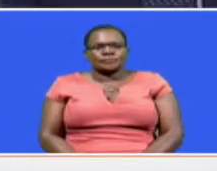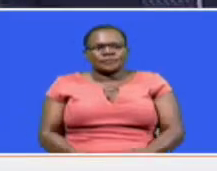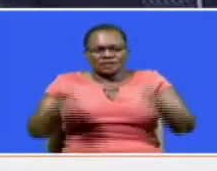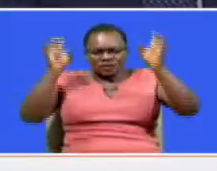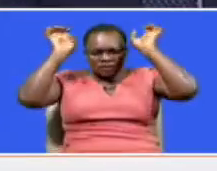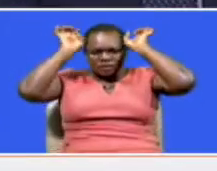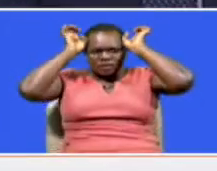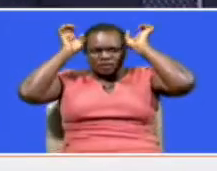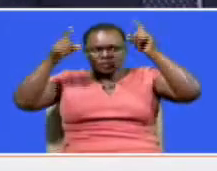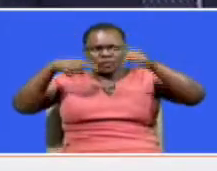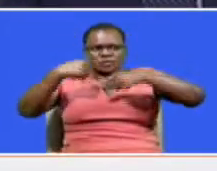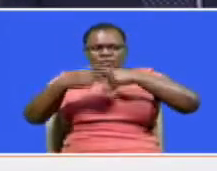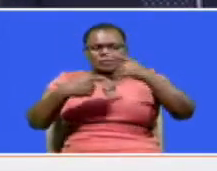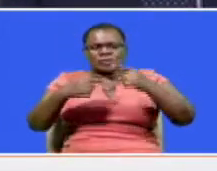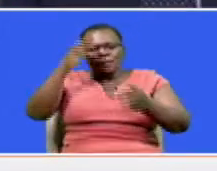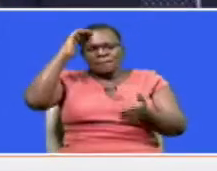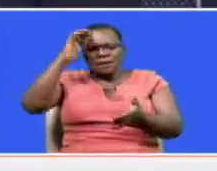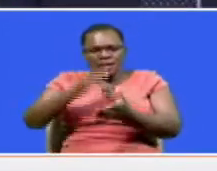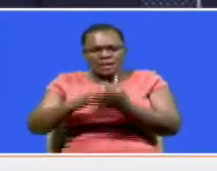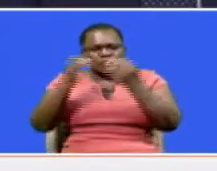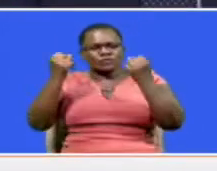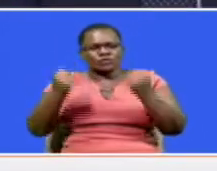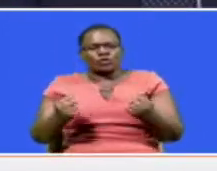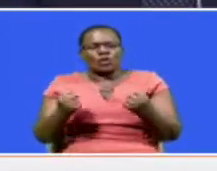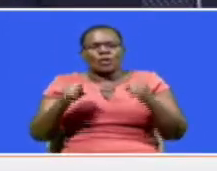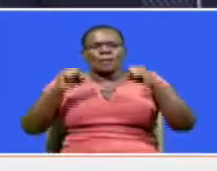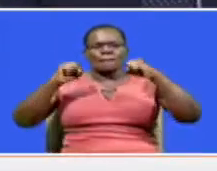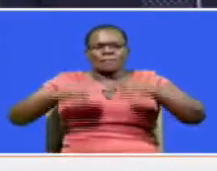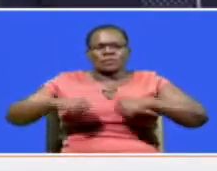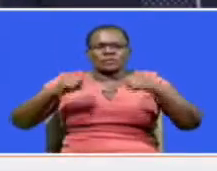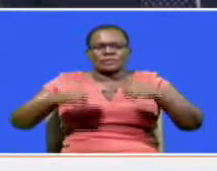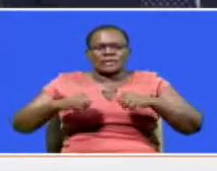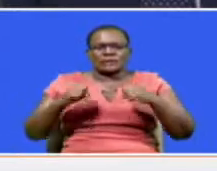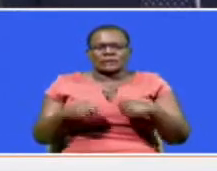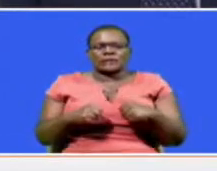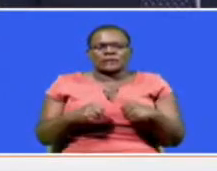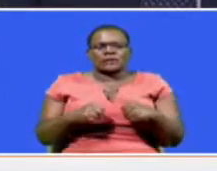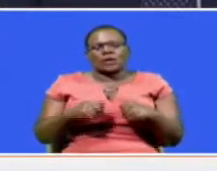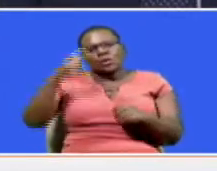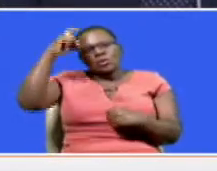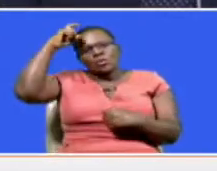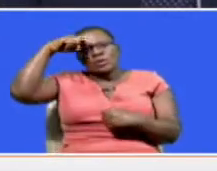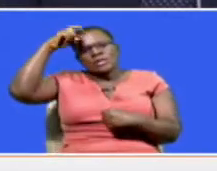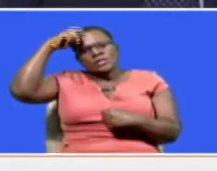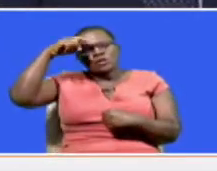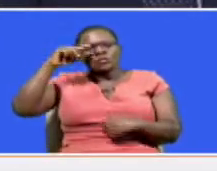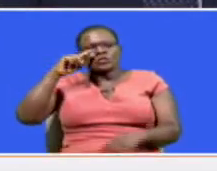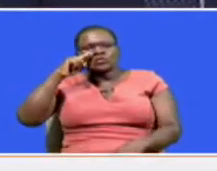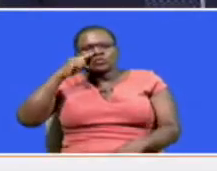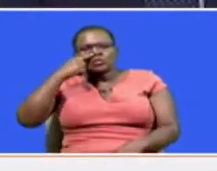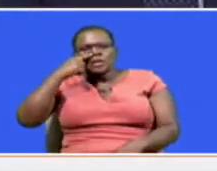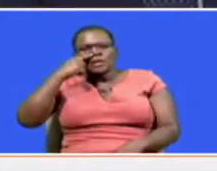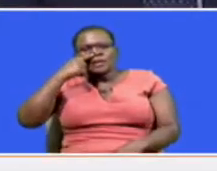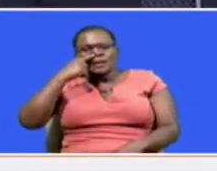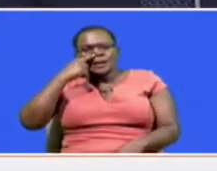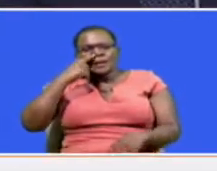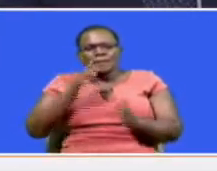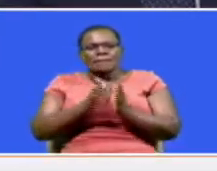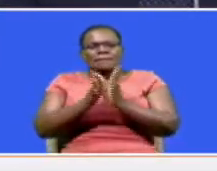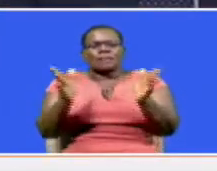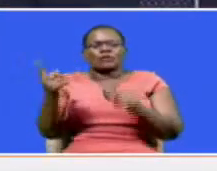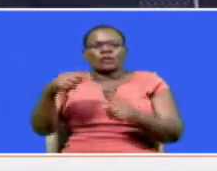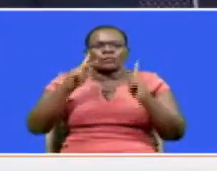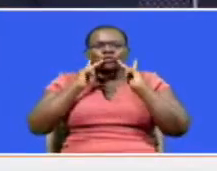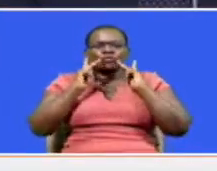Ethiopia continues to strongly believe in the capability and wisdom of the Sudanese parties to come to